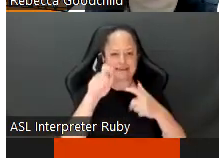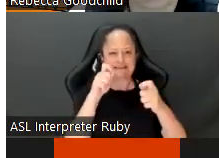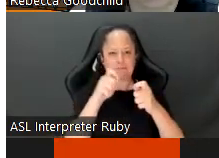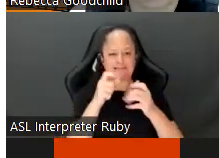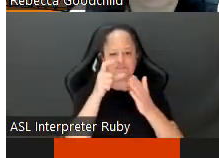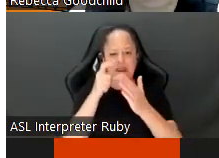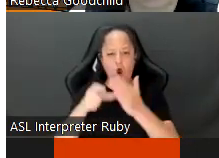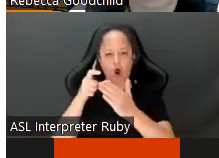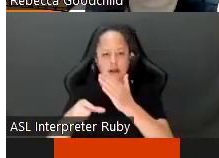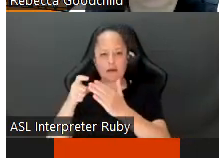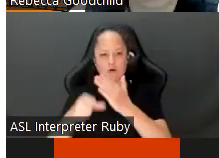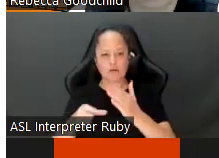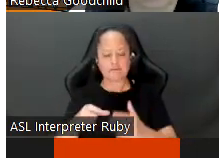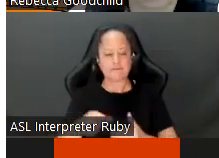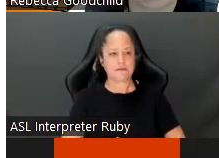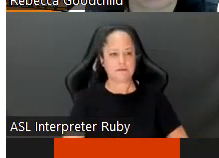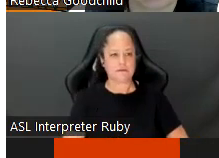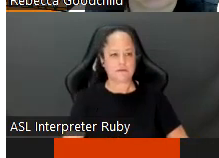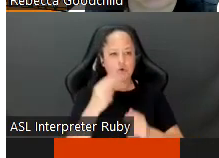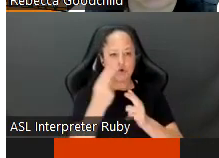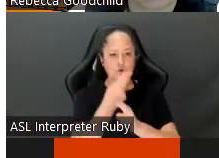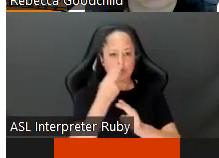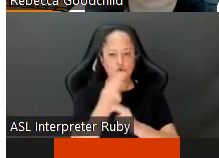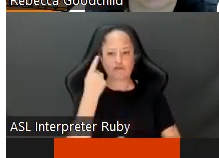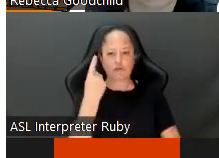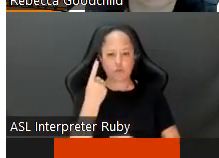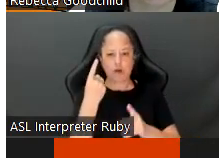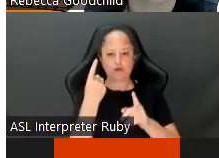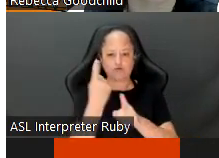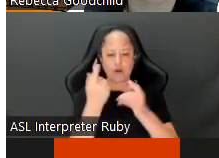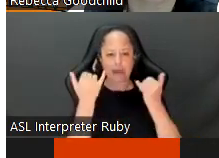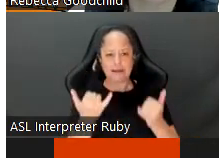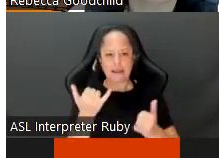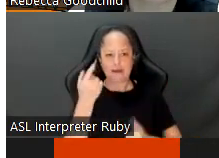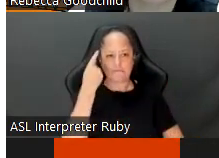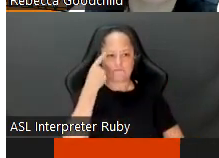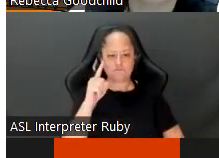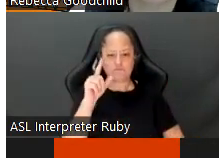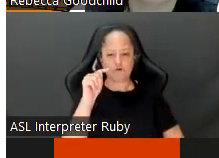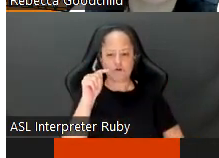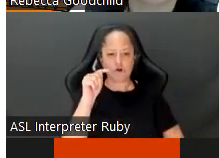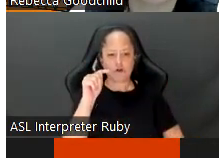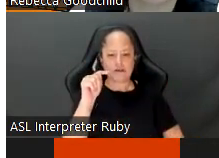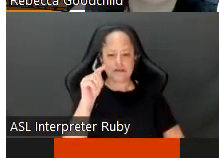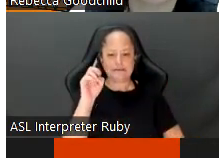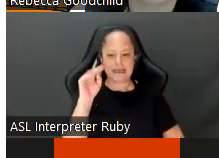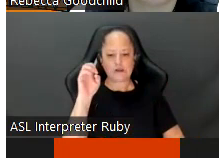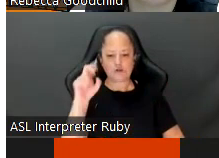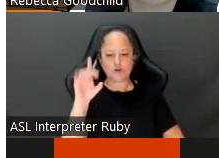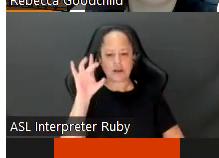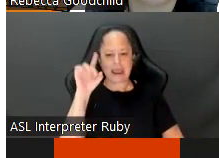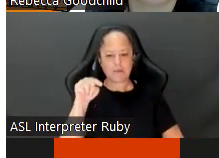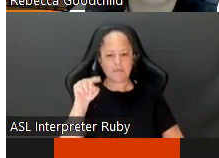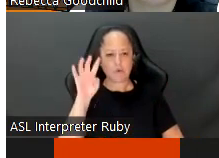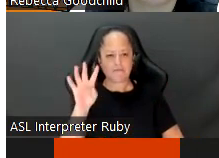articles. And there's we're using the ones right now, or for the tenure, I think 8.4 is